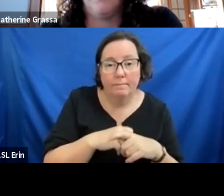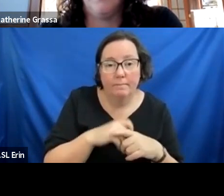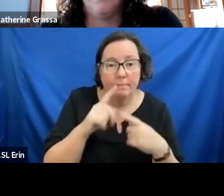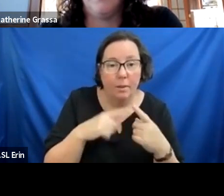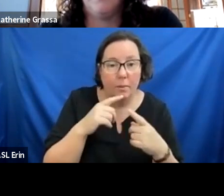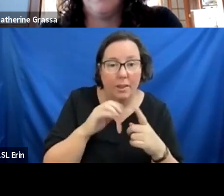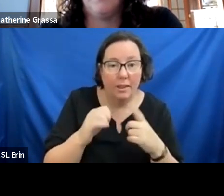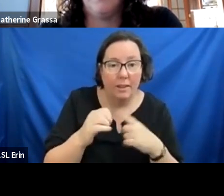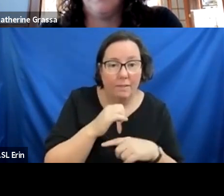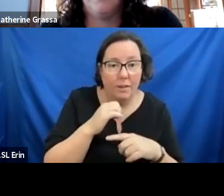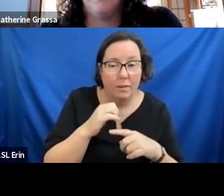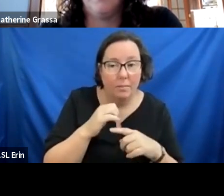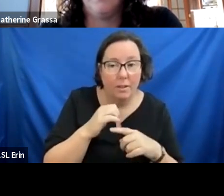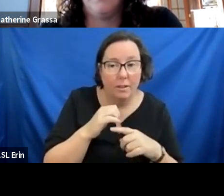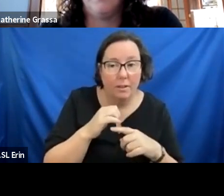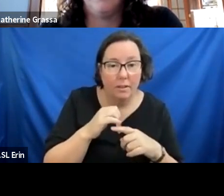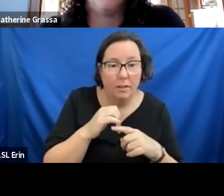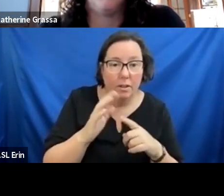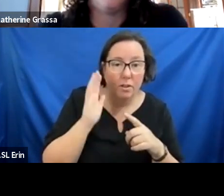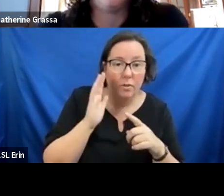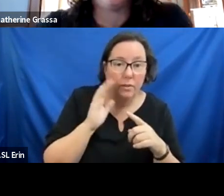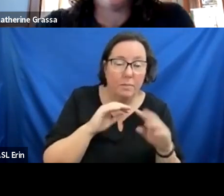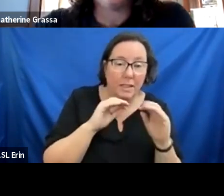environment was teach, test, and hope for the best.